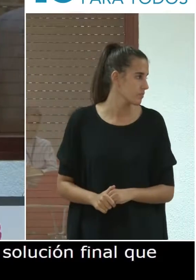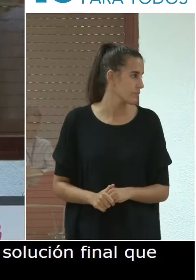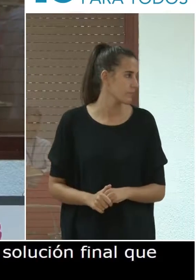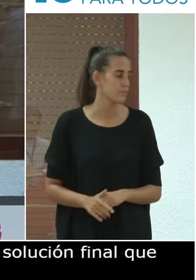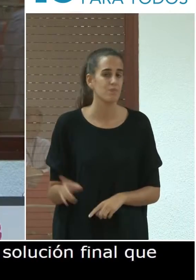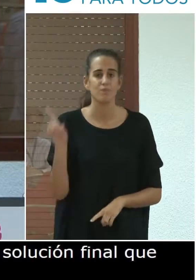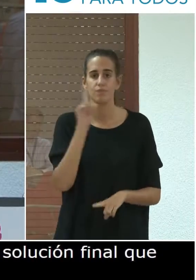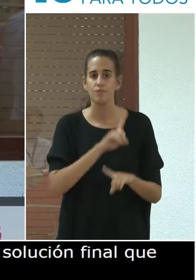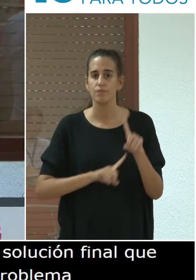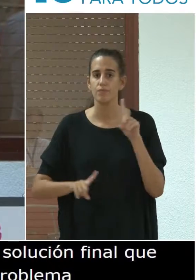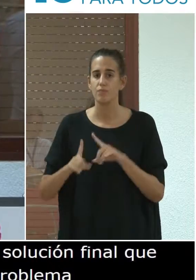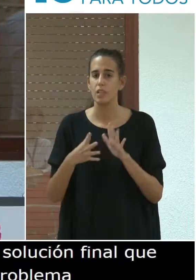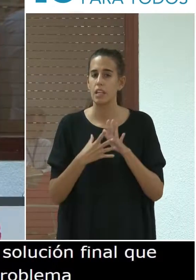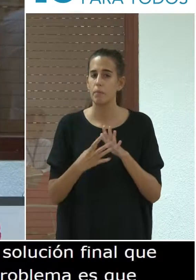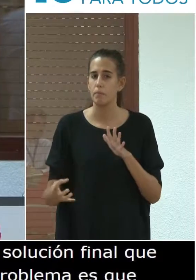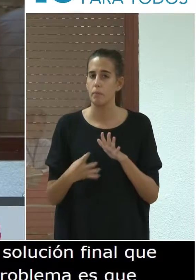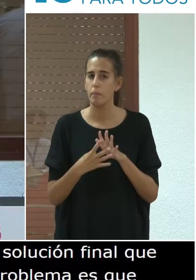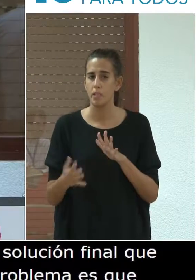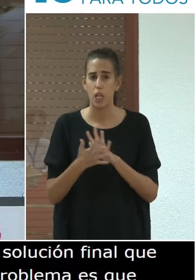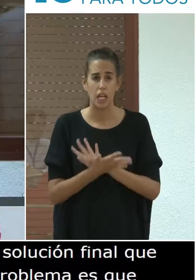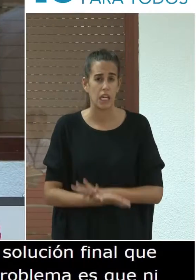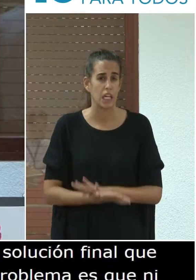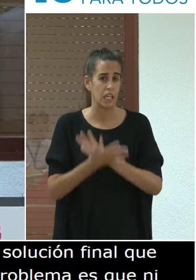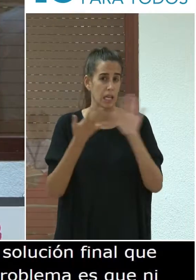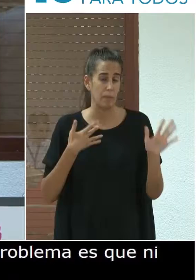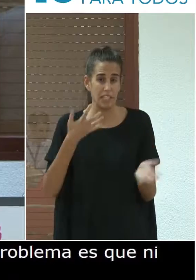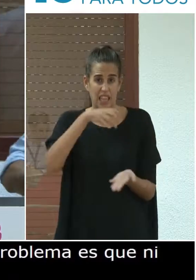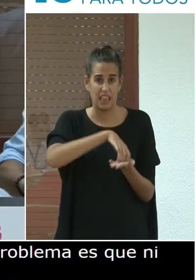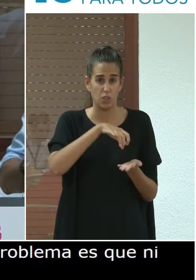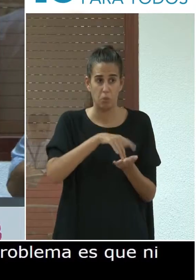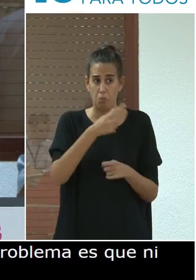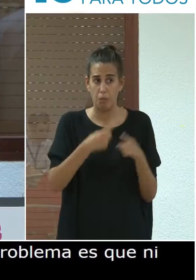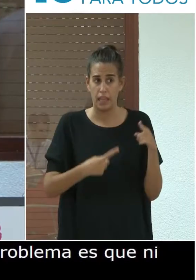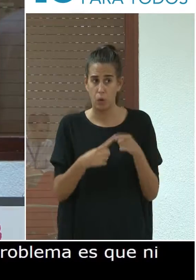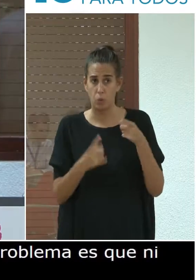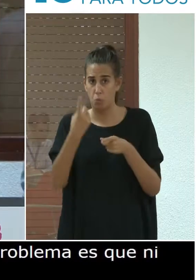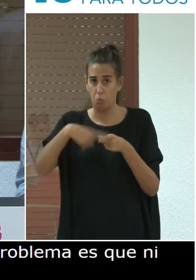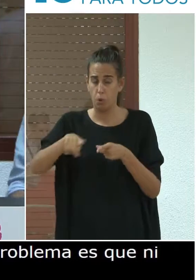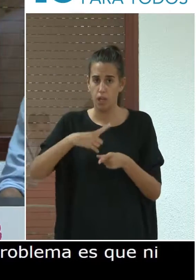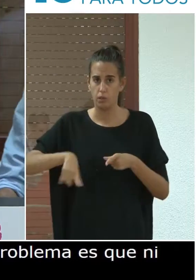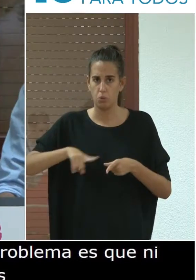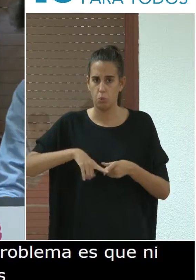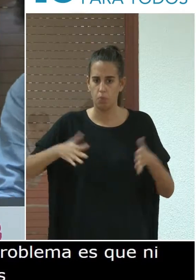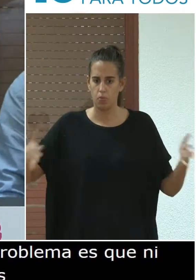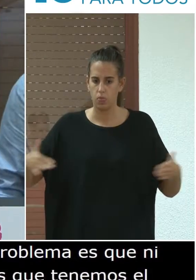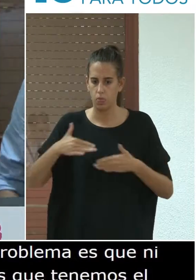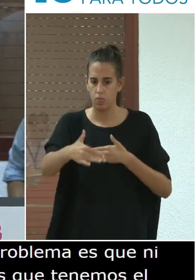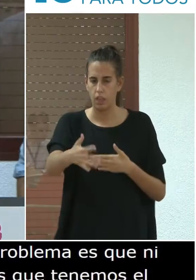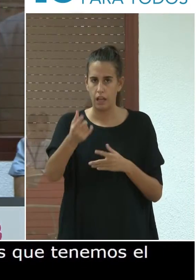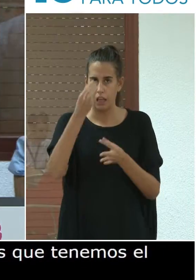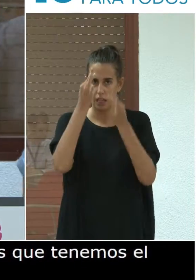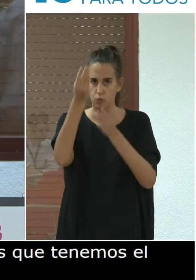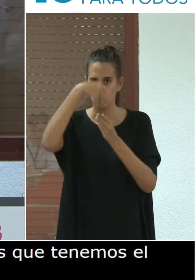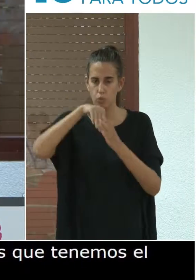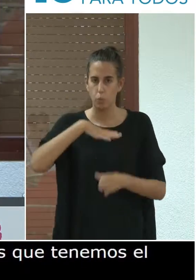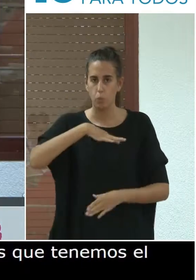is that we couldn't bring the printers, which are very fast, we have in our center. They're very big objects